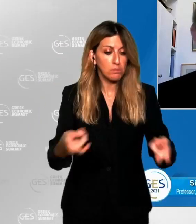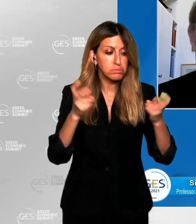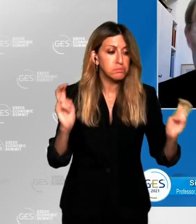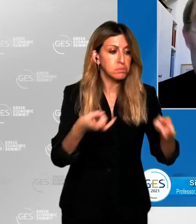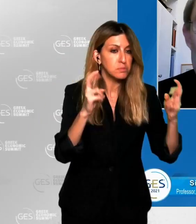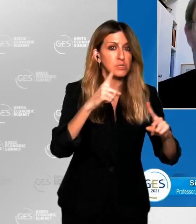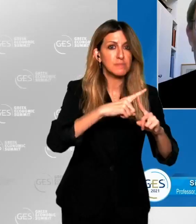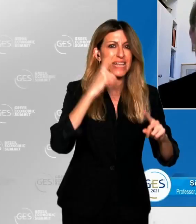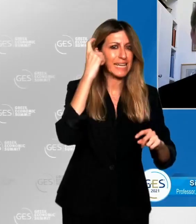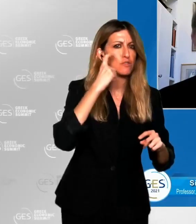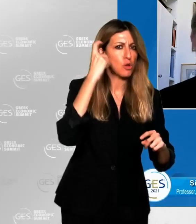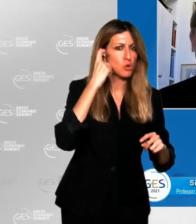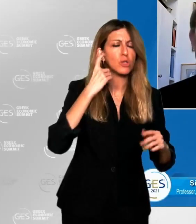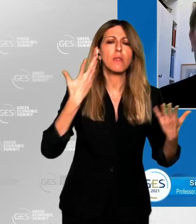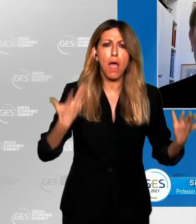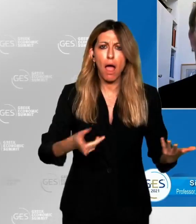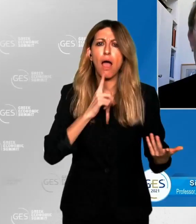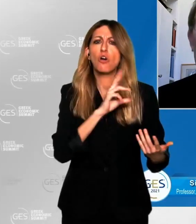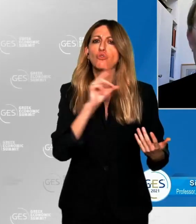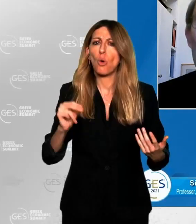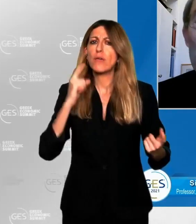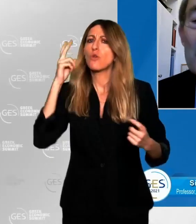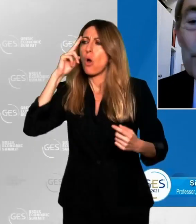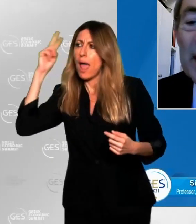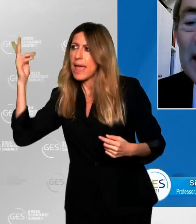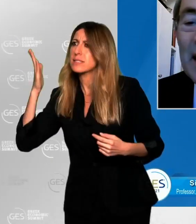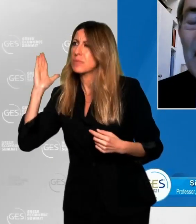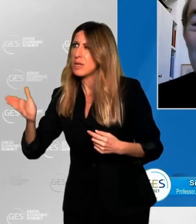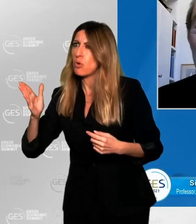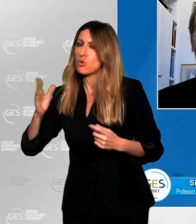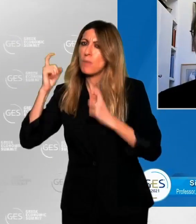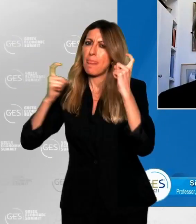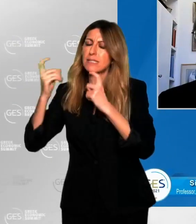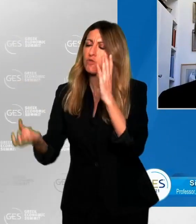technology. And he was absolutely right about that. But that's a challenge that we are facing today.